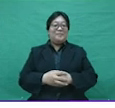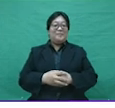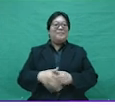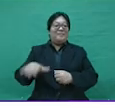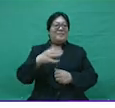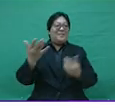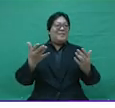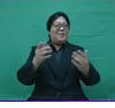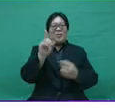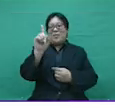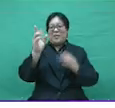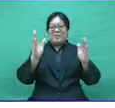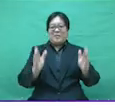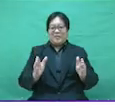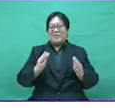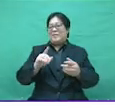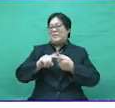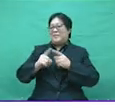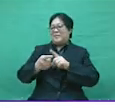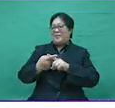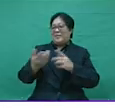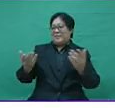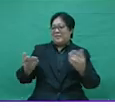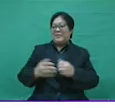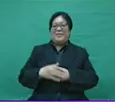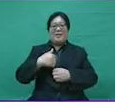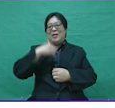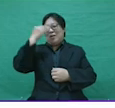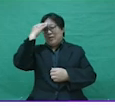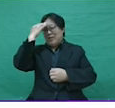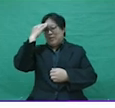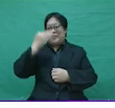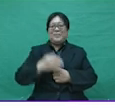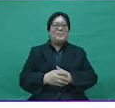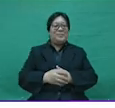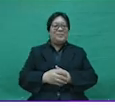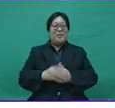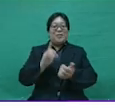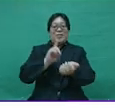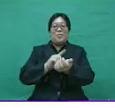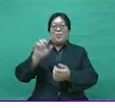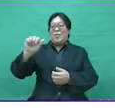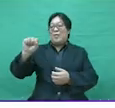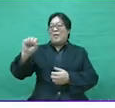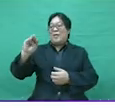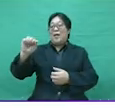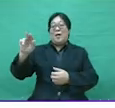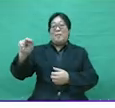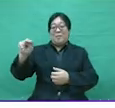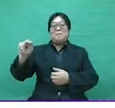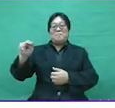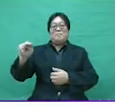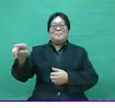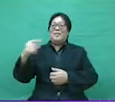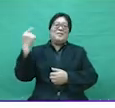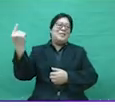at minimum to one person, dear friend, and I know that Dr. Muhammad Asman